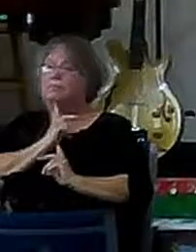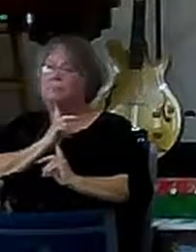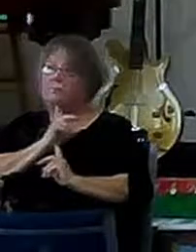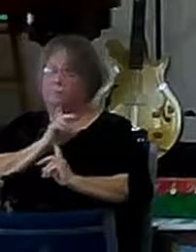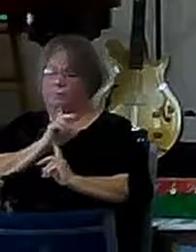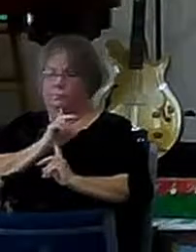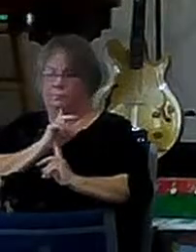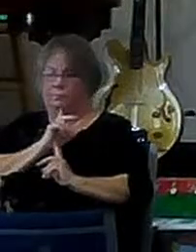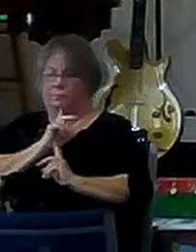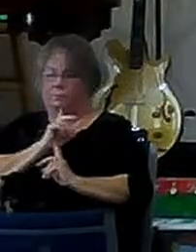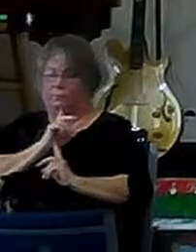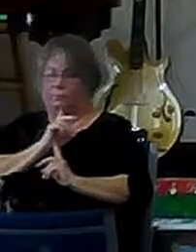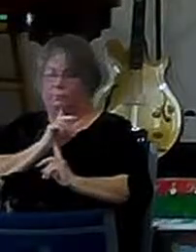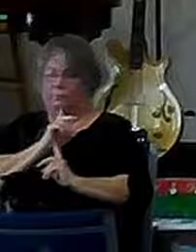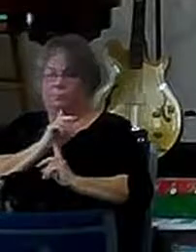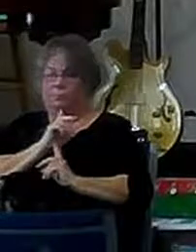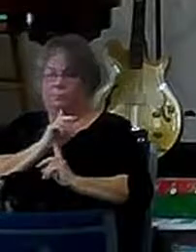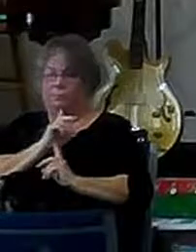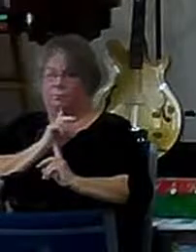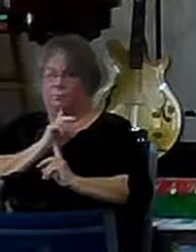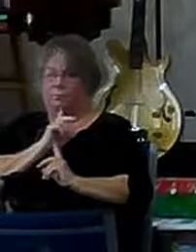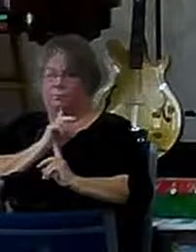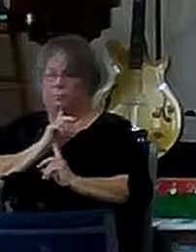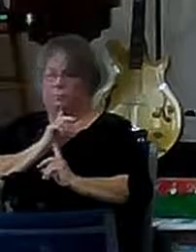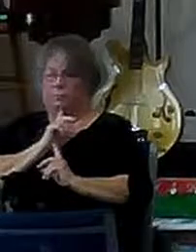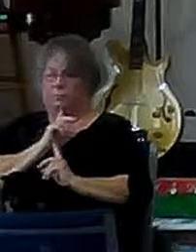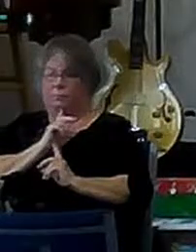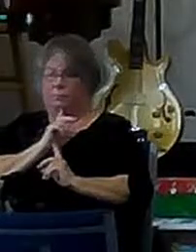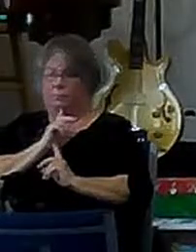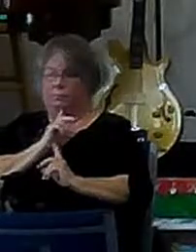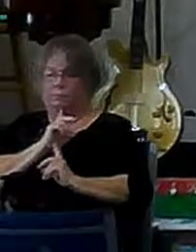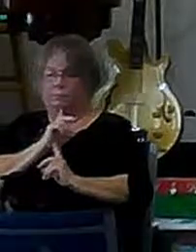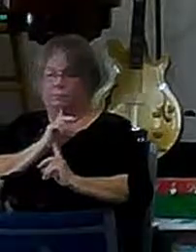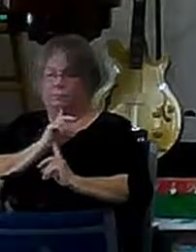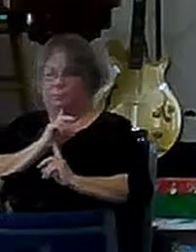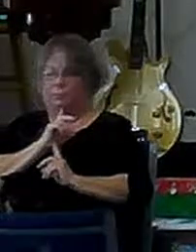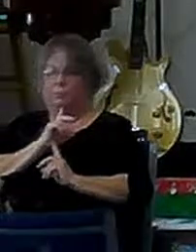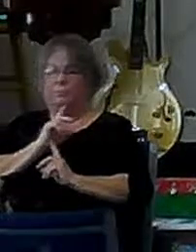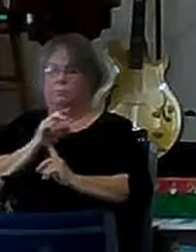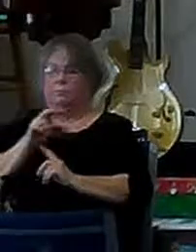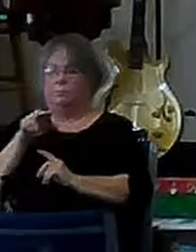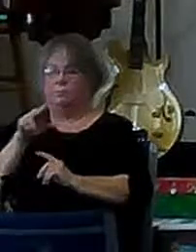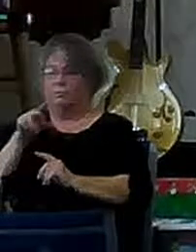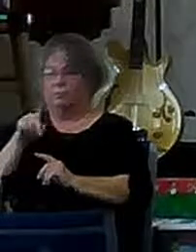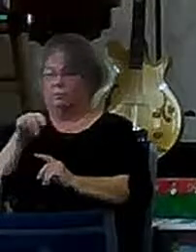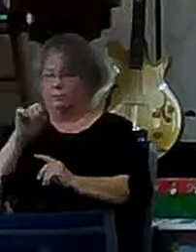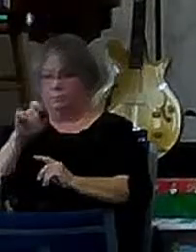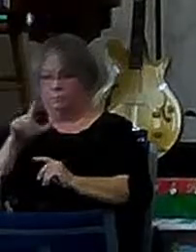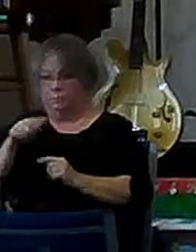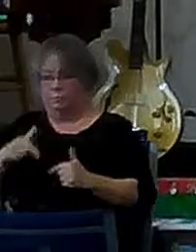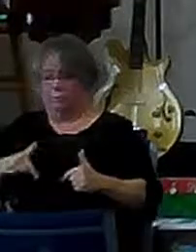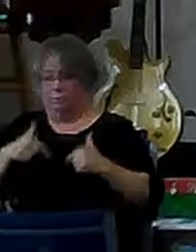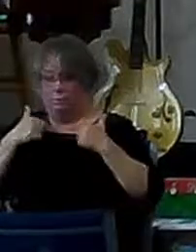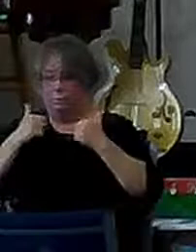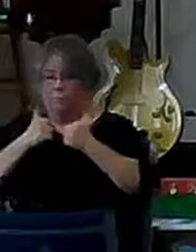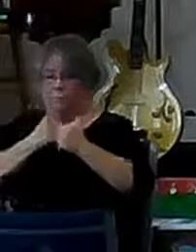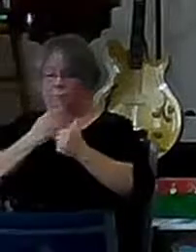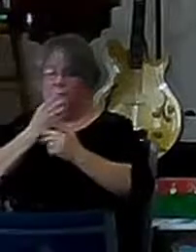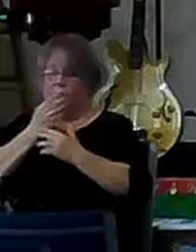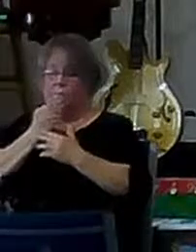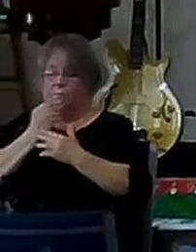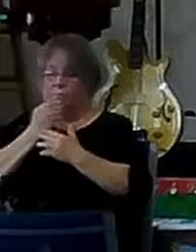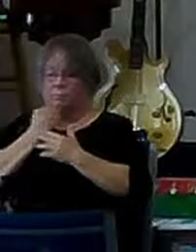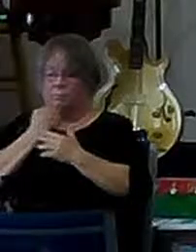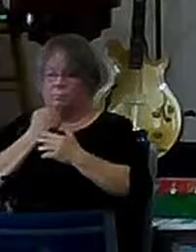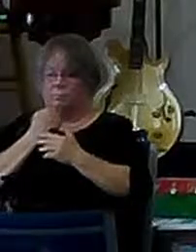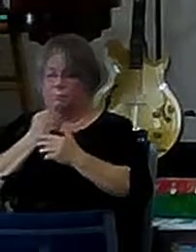ivory tower, removed from people and removed from relationships. No, rather,